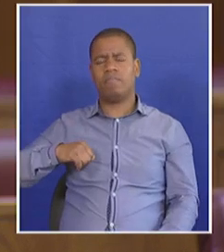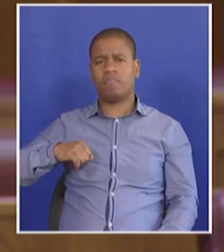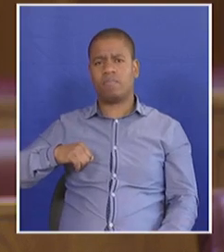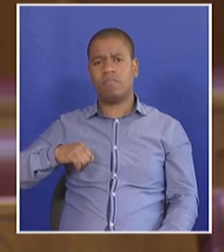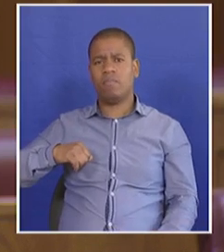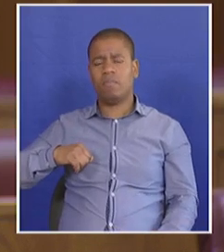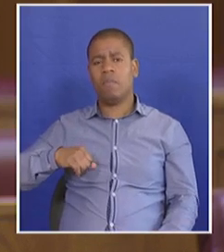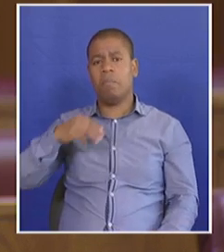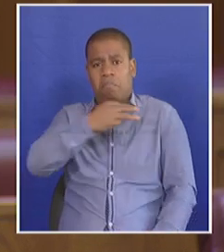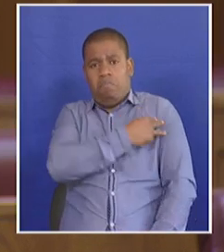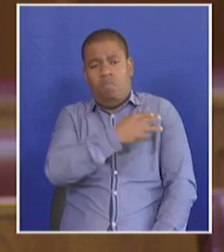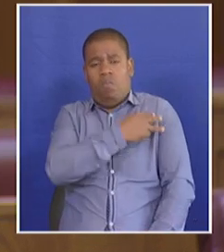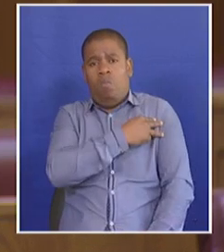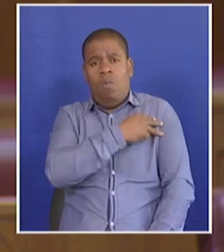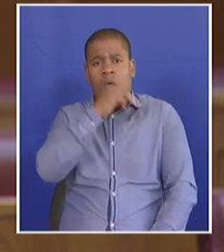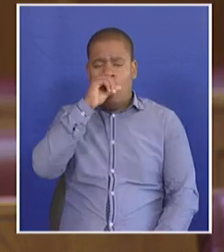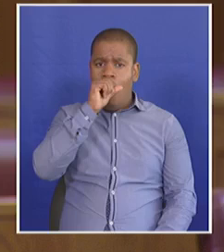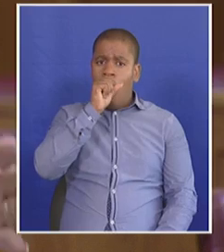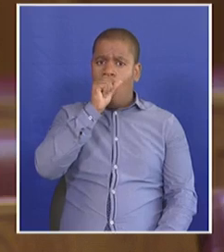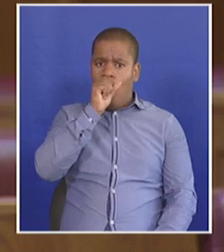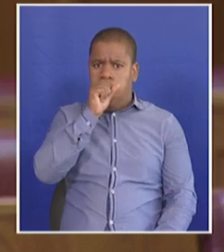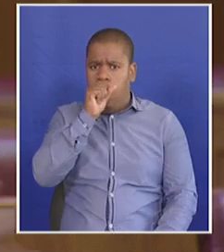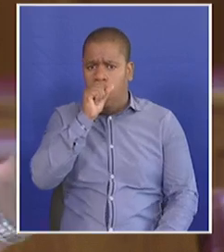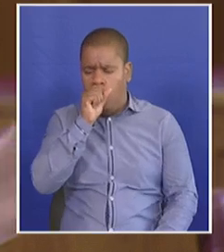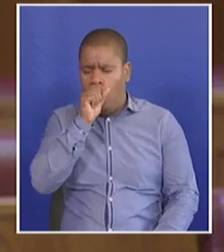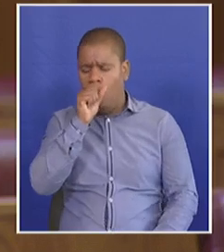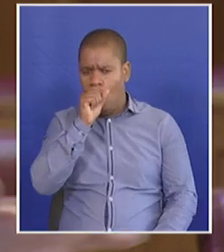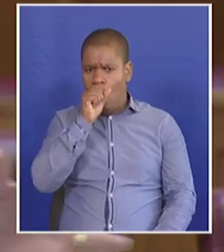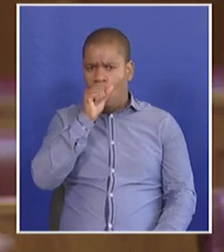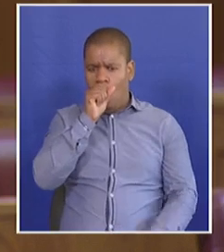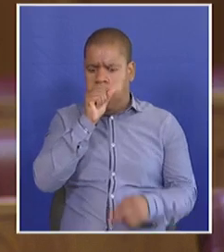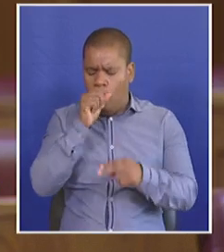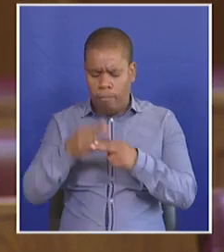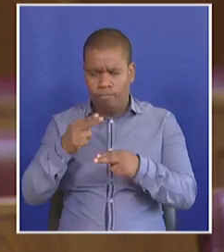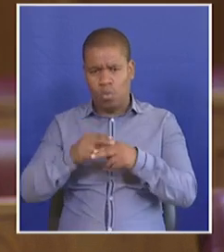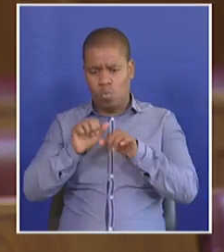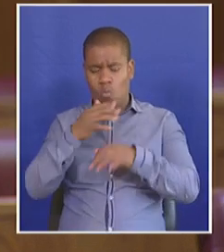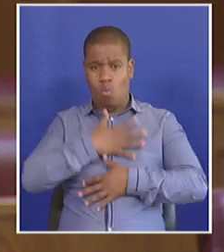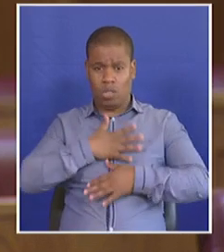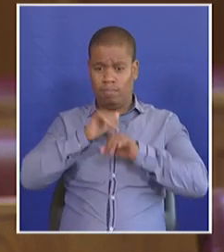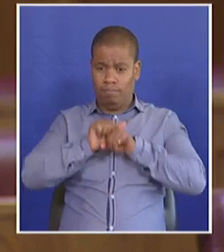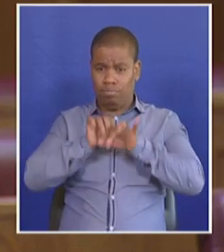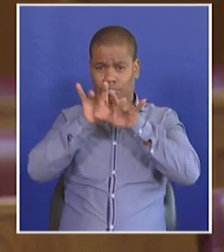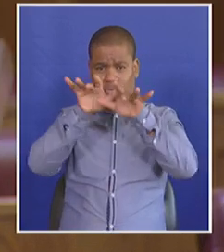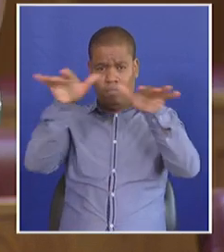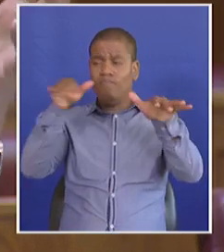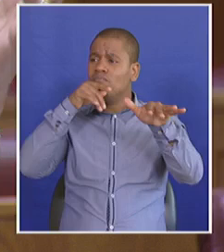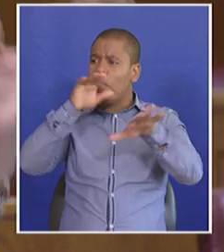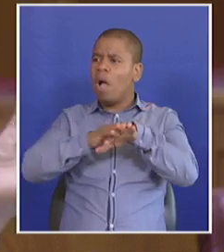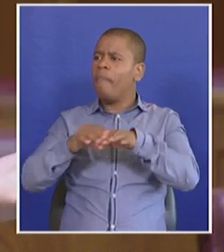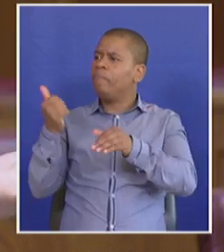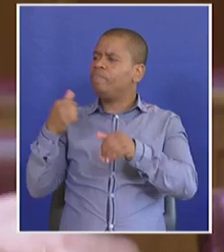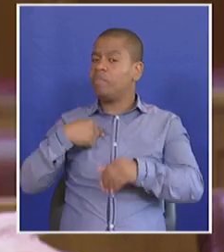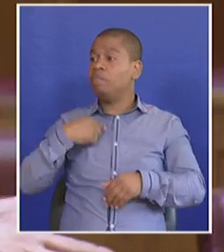Koga municipality for a sewage farm place unit that is not working. And we got